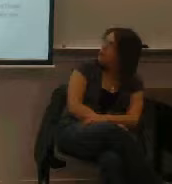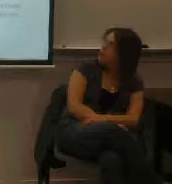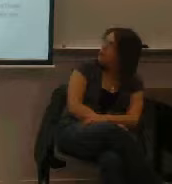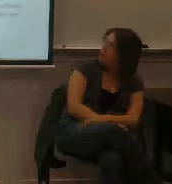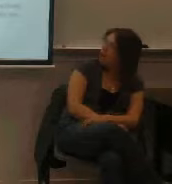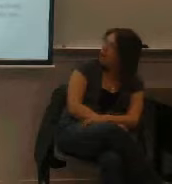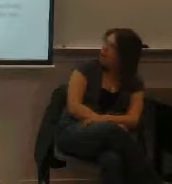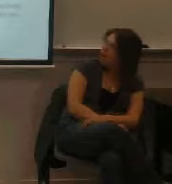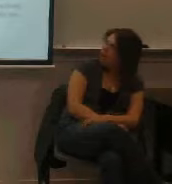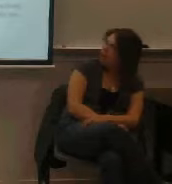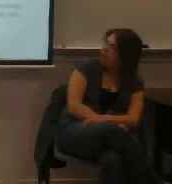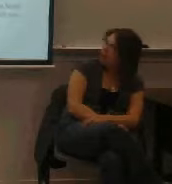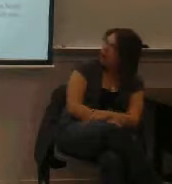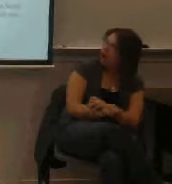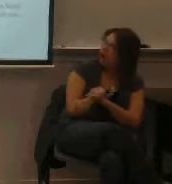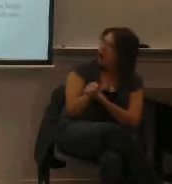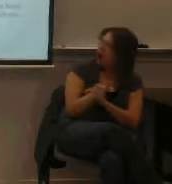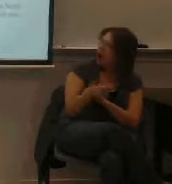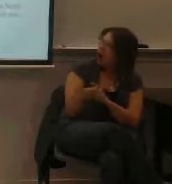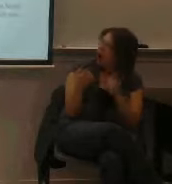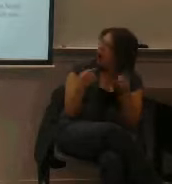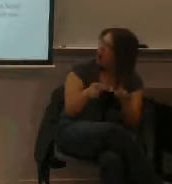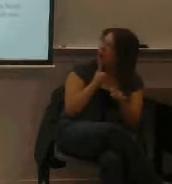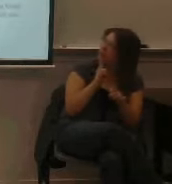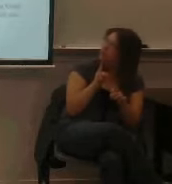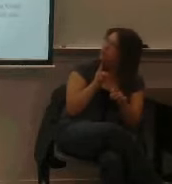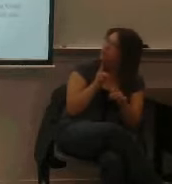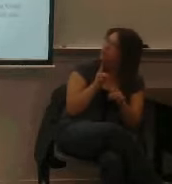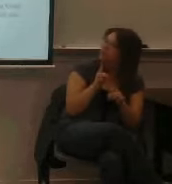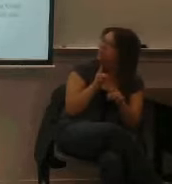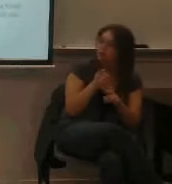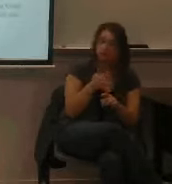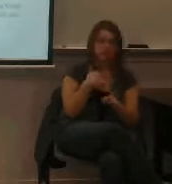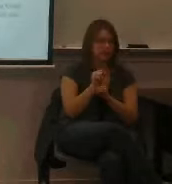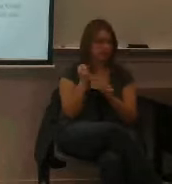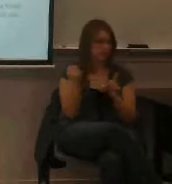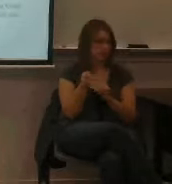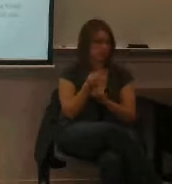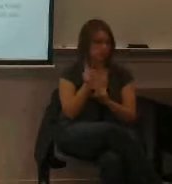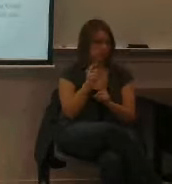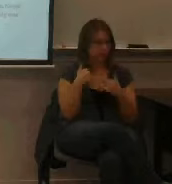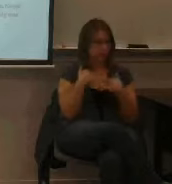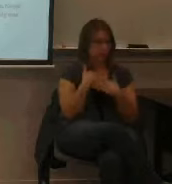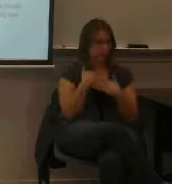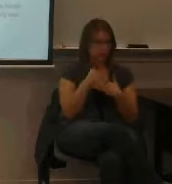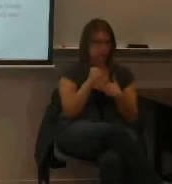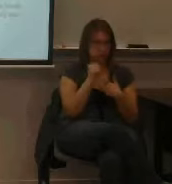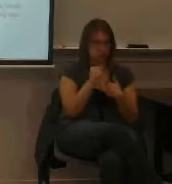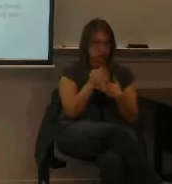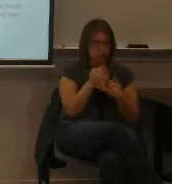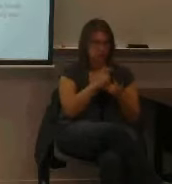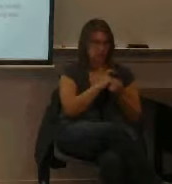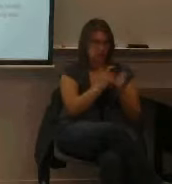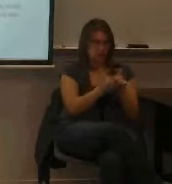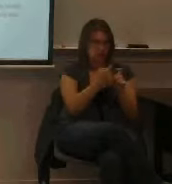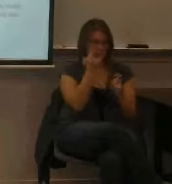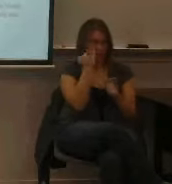Another thing that happens is apparently that you have a situation where species won't evolve if there's